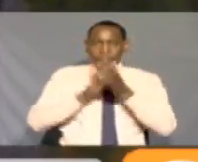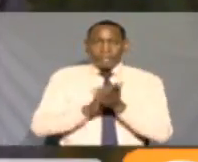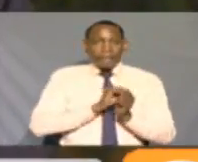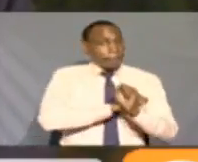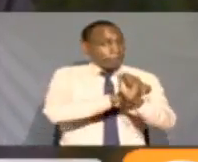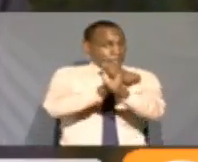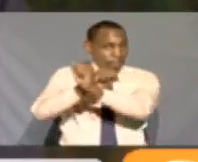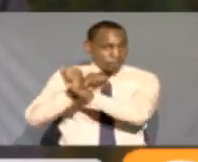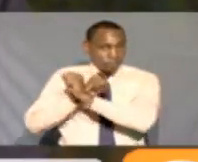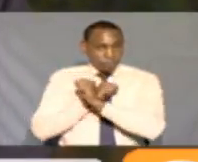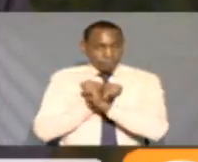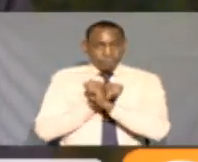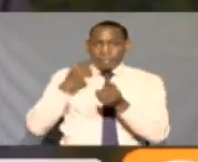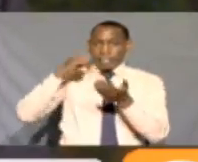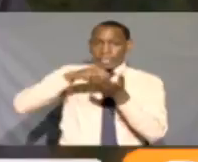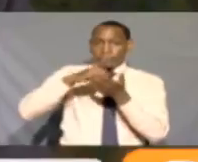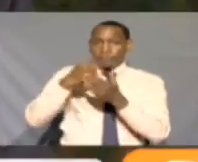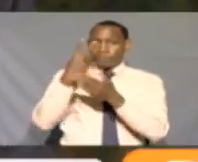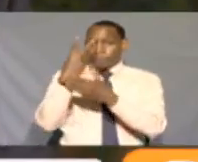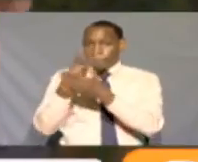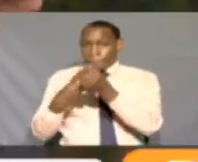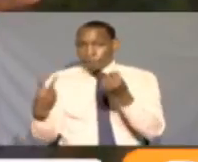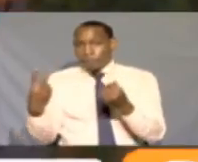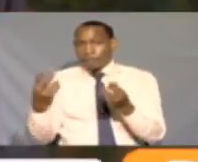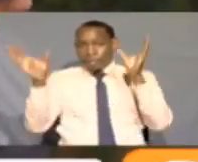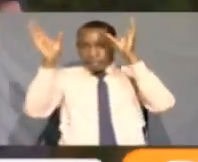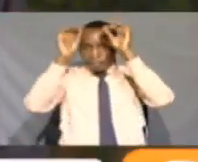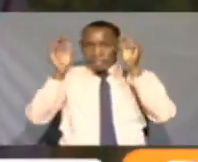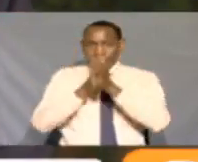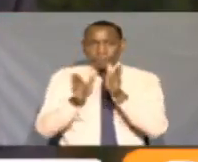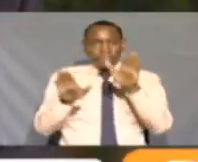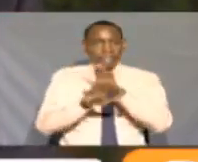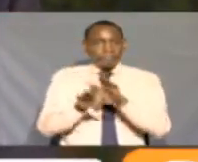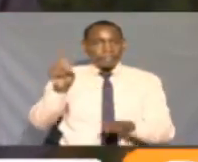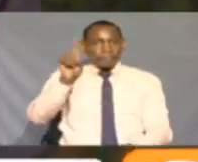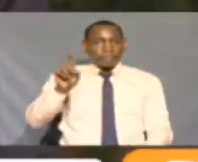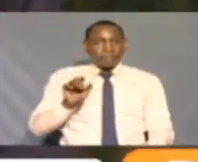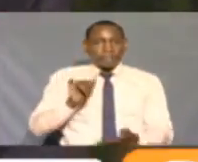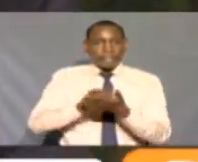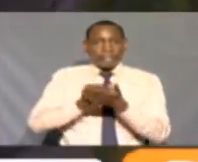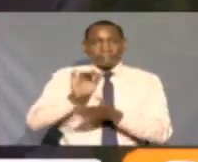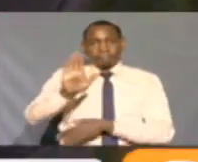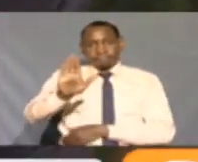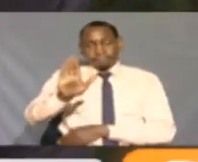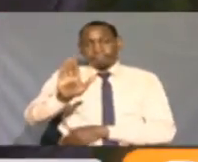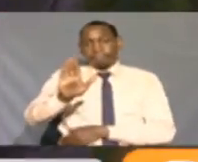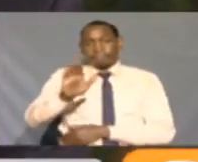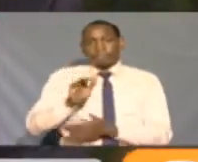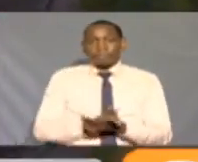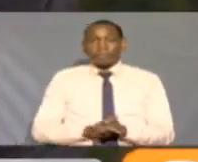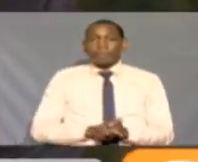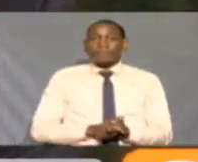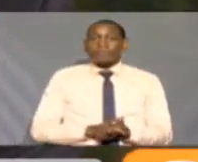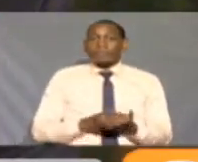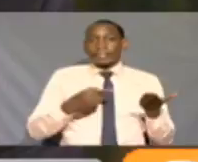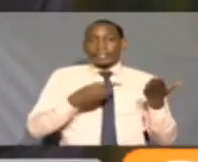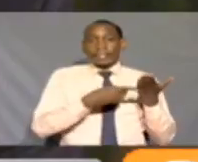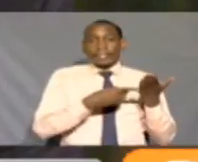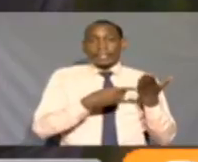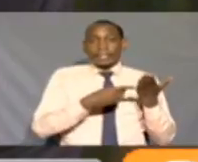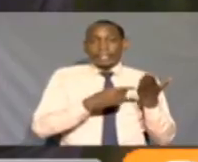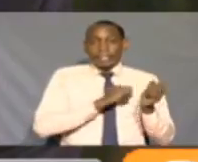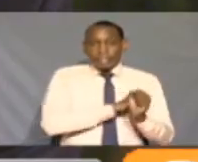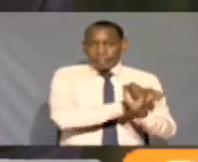immunity. Does it cover both seats? And that's a question that he... Technically,